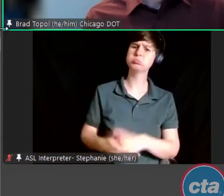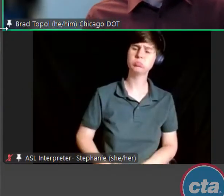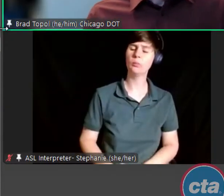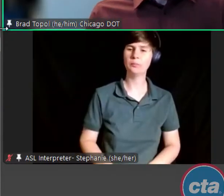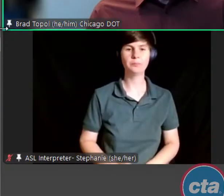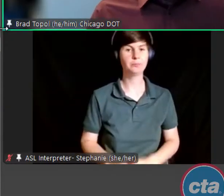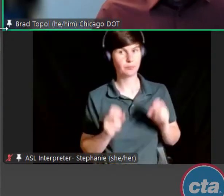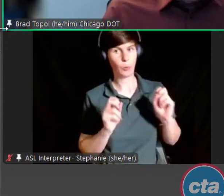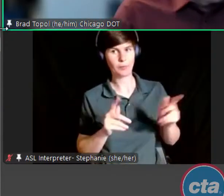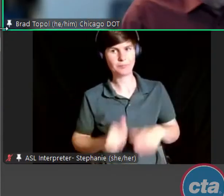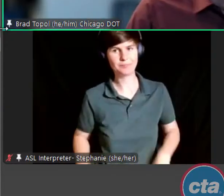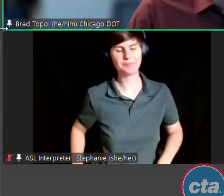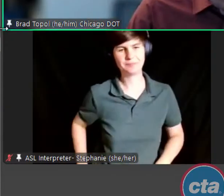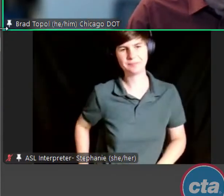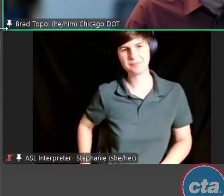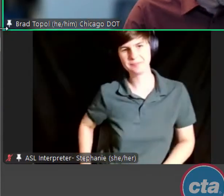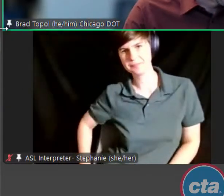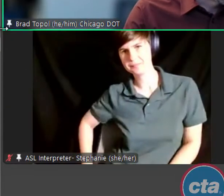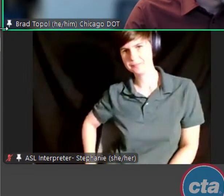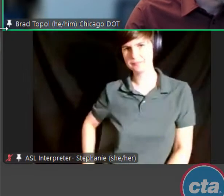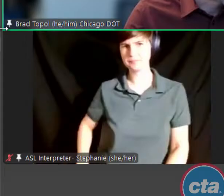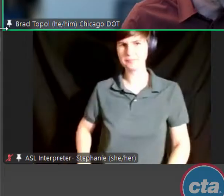sure.